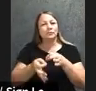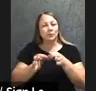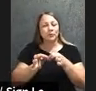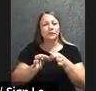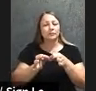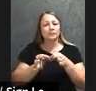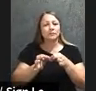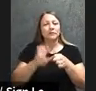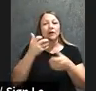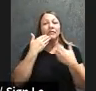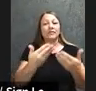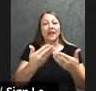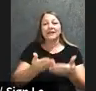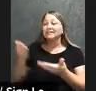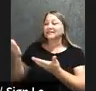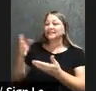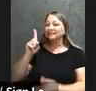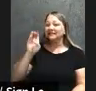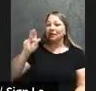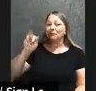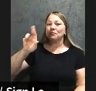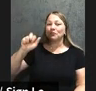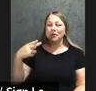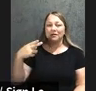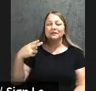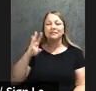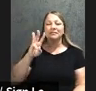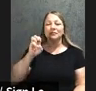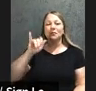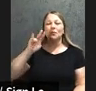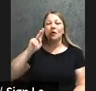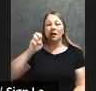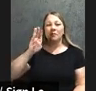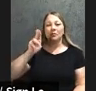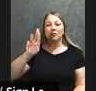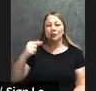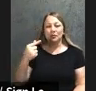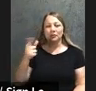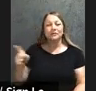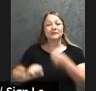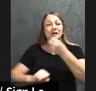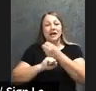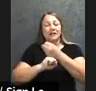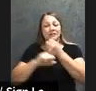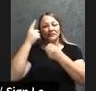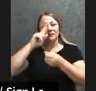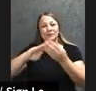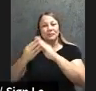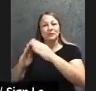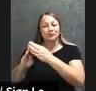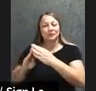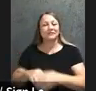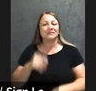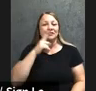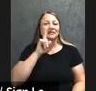interpretation. Thanks to my co-host, Debra Weinberg, our Director of Community Advocacy. And yeah, please visit